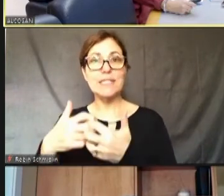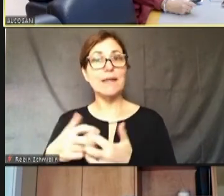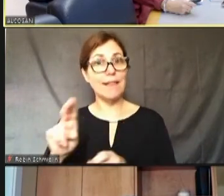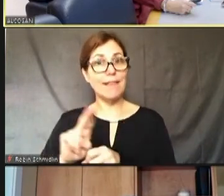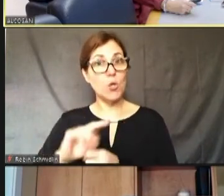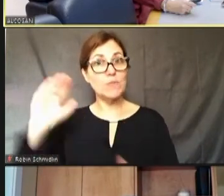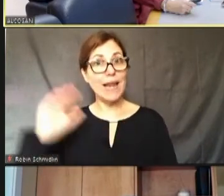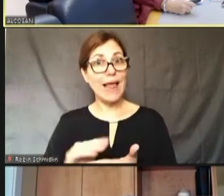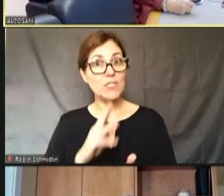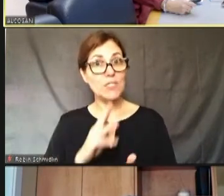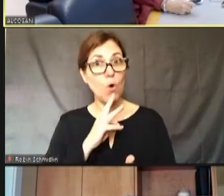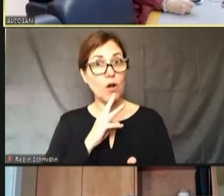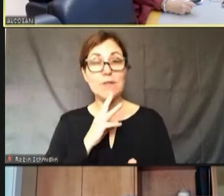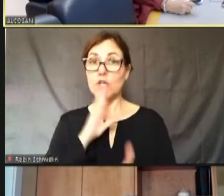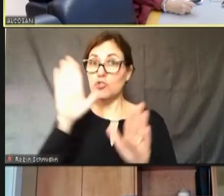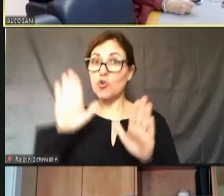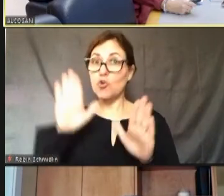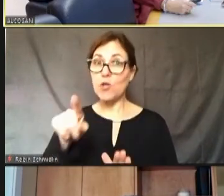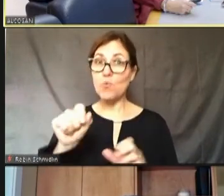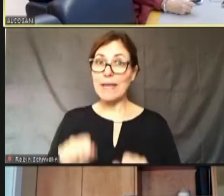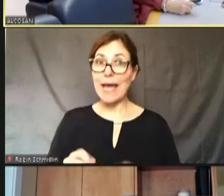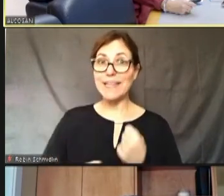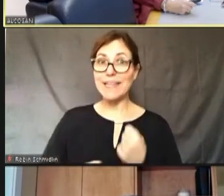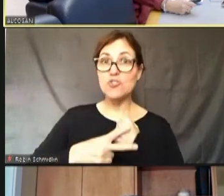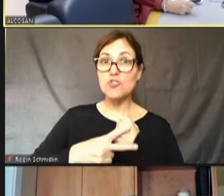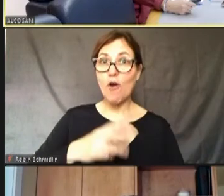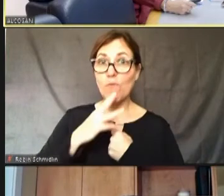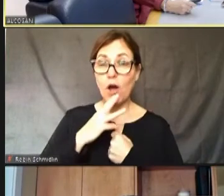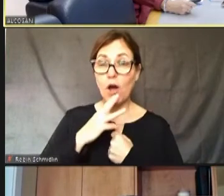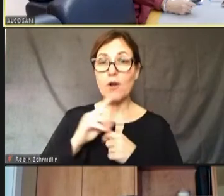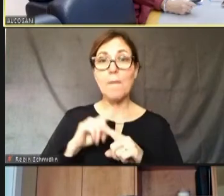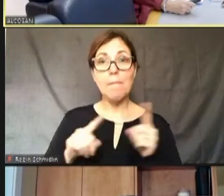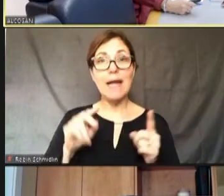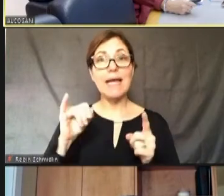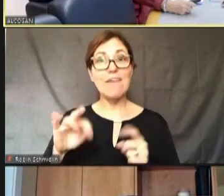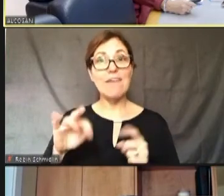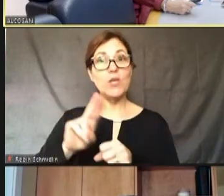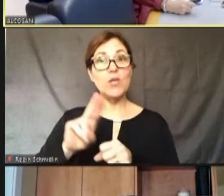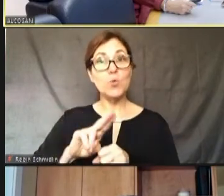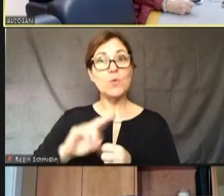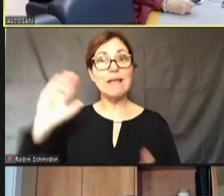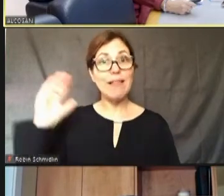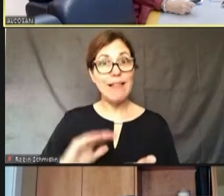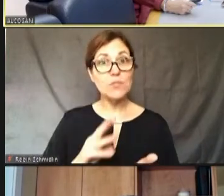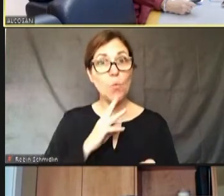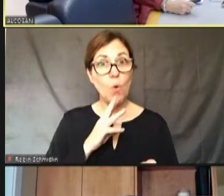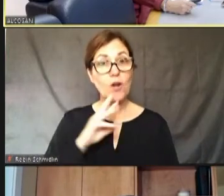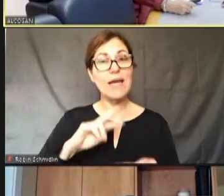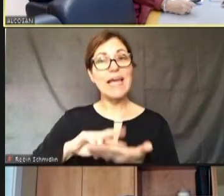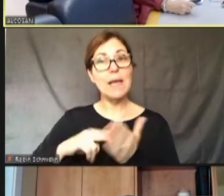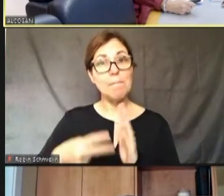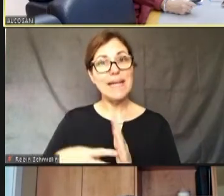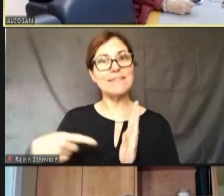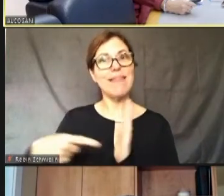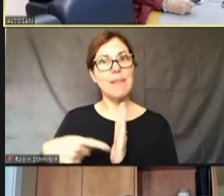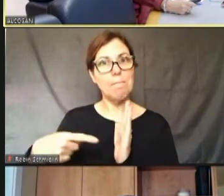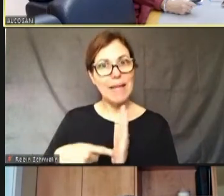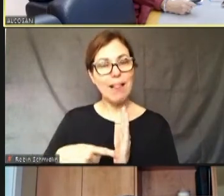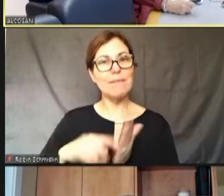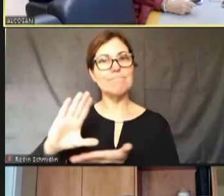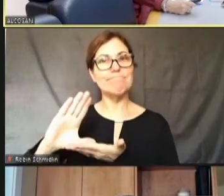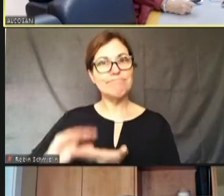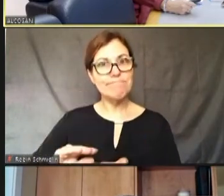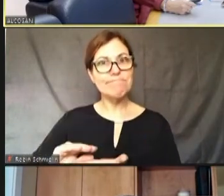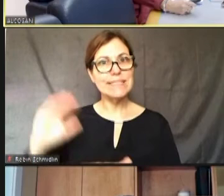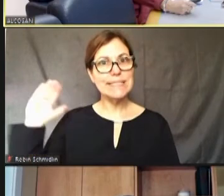conserve water, but when there's less water being used, we bill less. So those charges decrease each